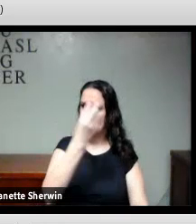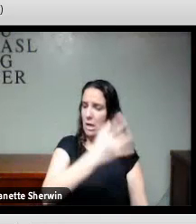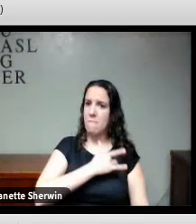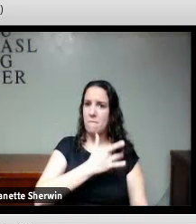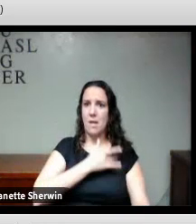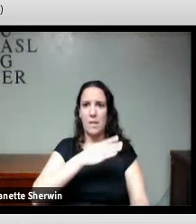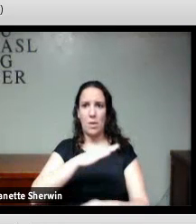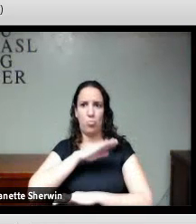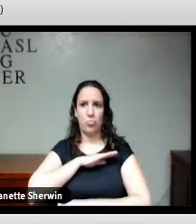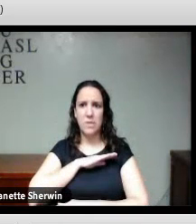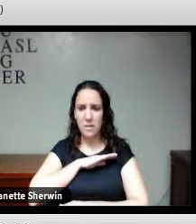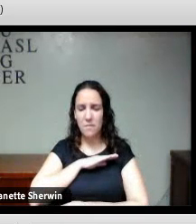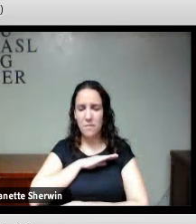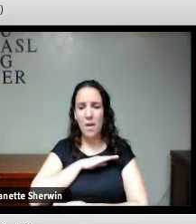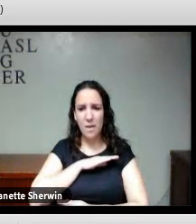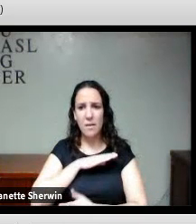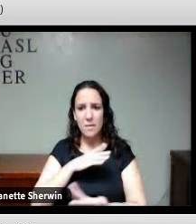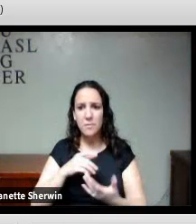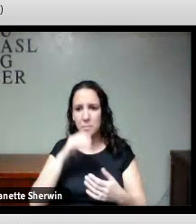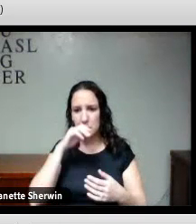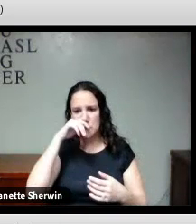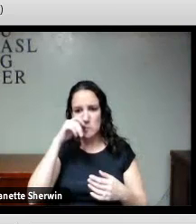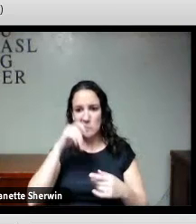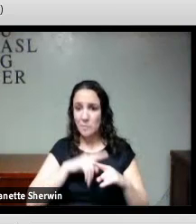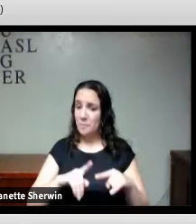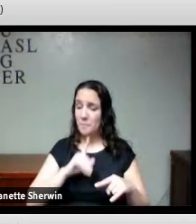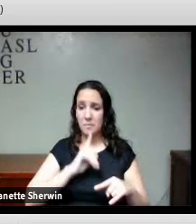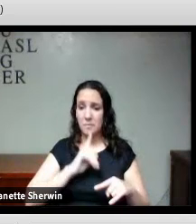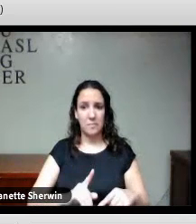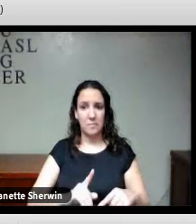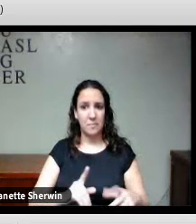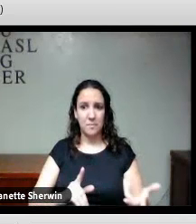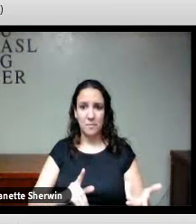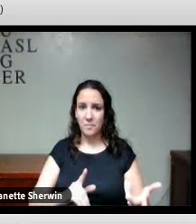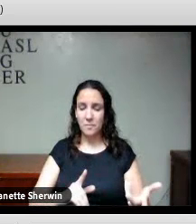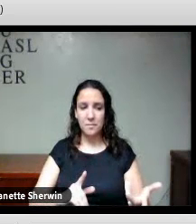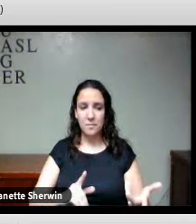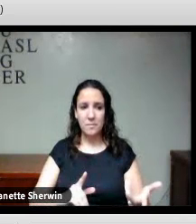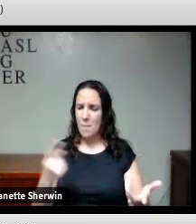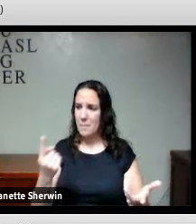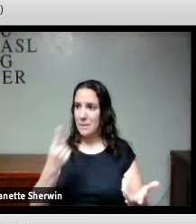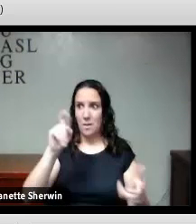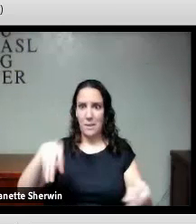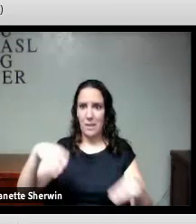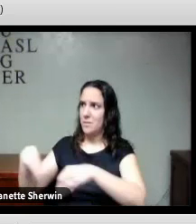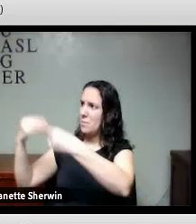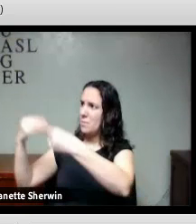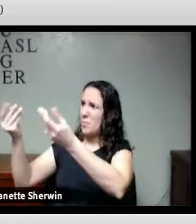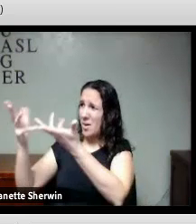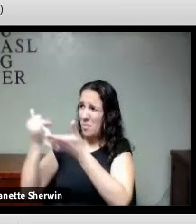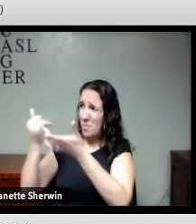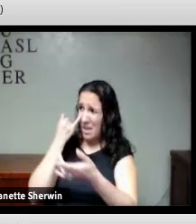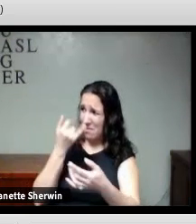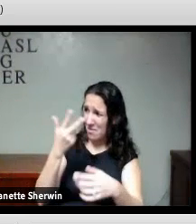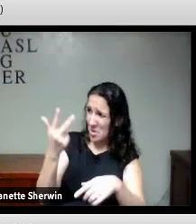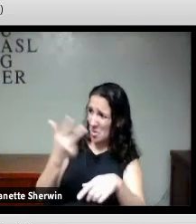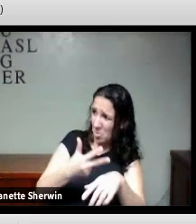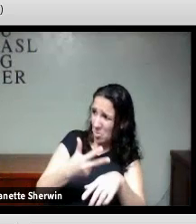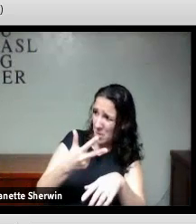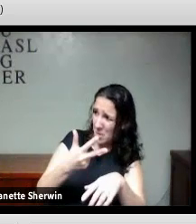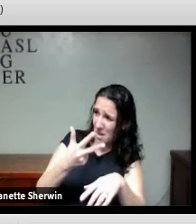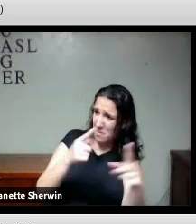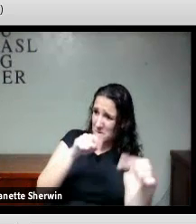care of. But certainly there was something in there that needed to be brought to somebody's attention if it took somebody that long to get a